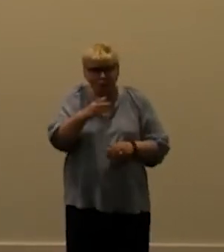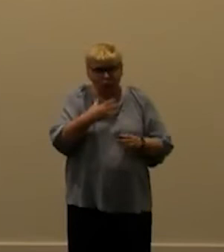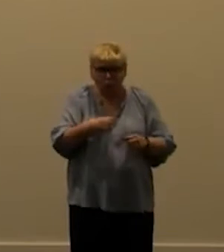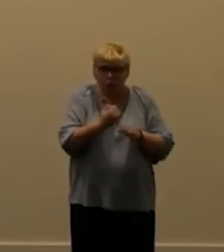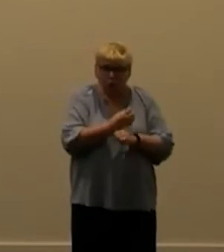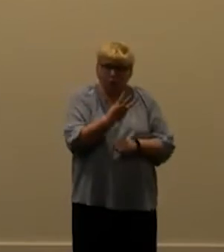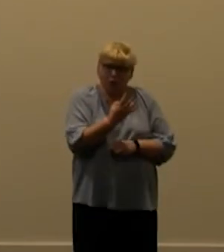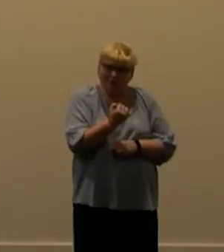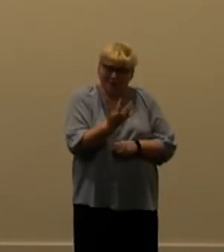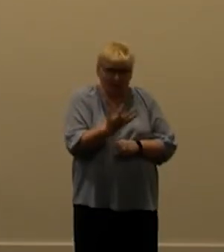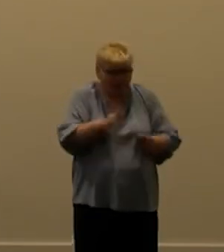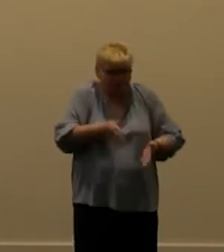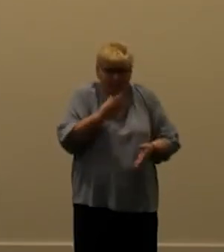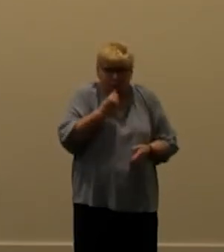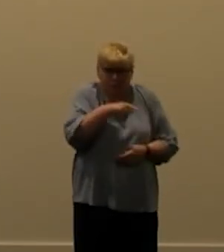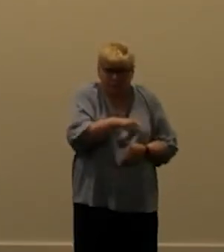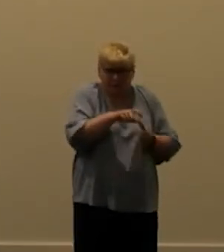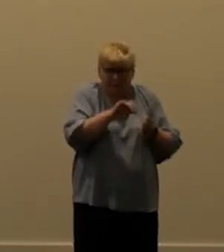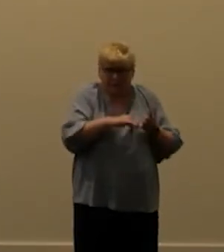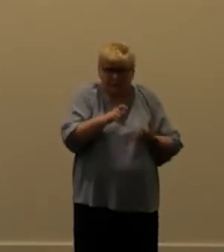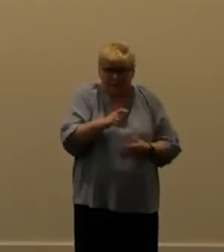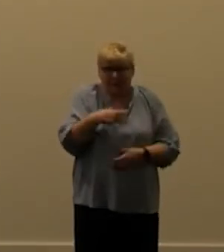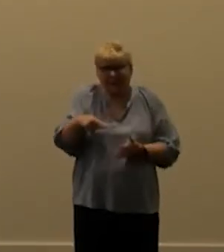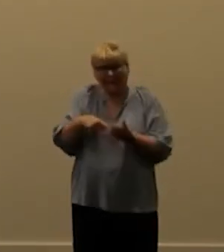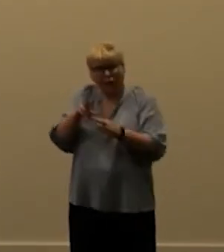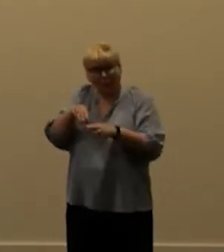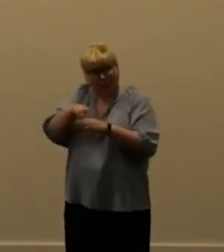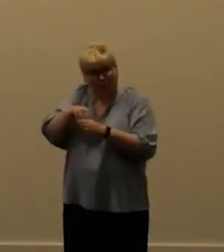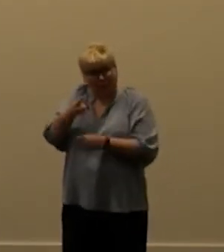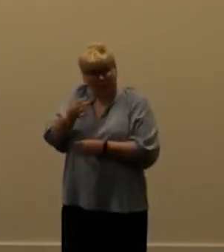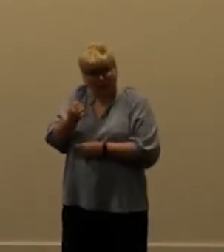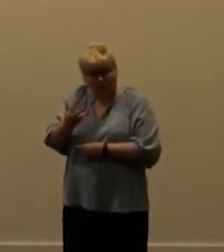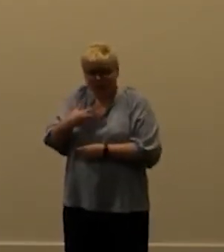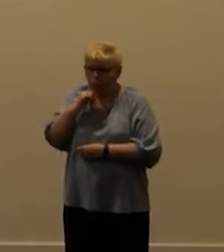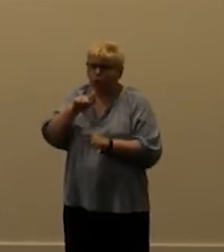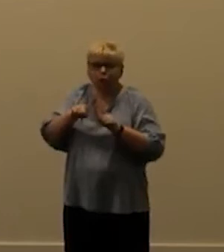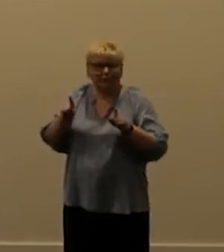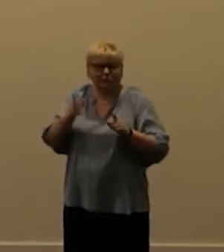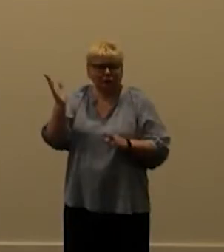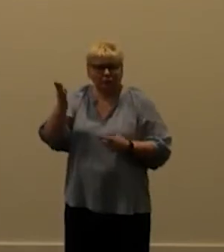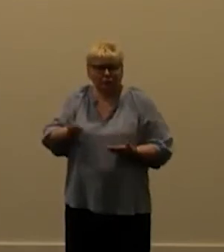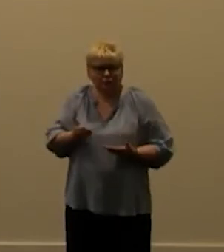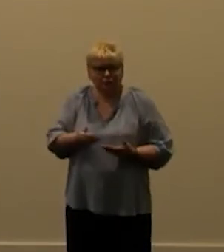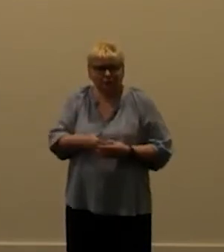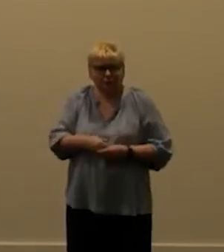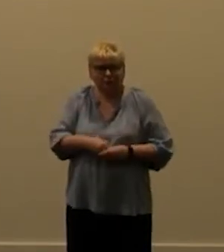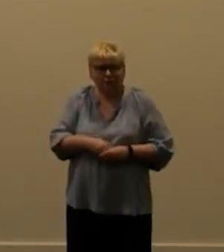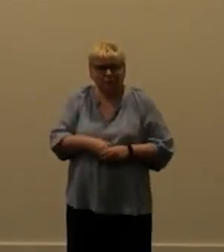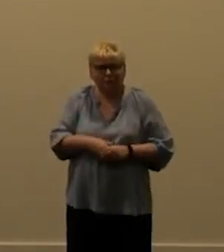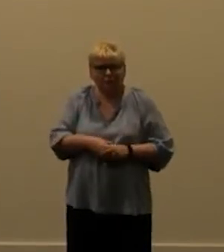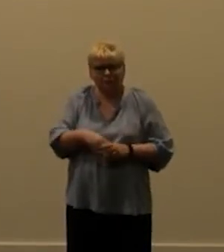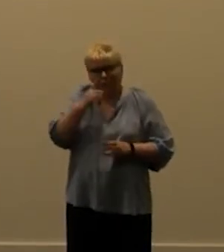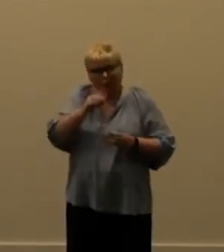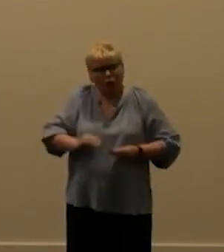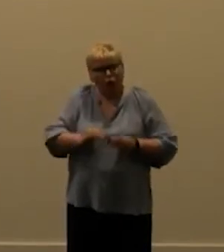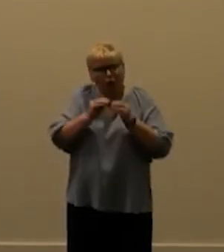365, yeah, I mean, if I could do Terraform with M365, you know, I would probably do a different session today. Could we create like a